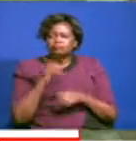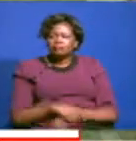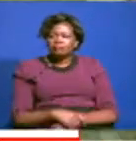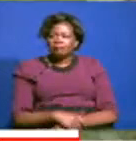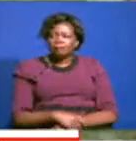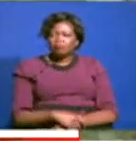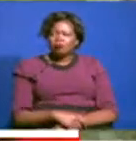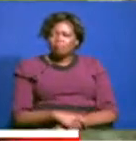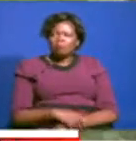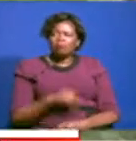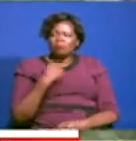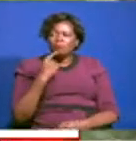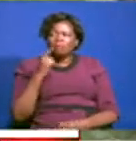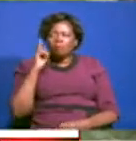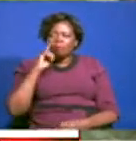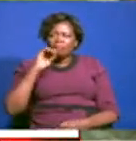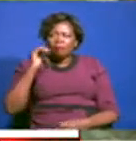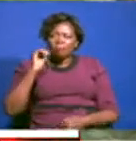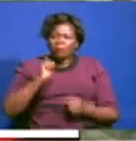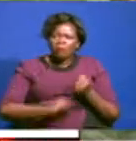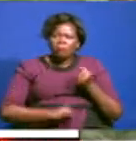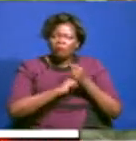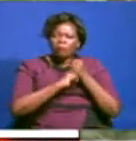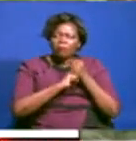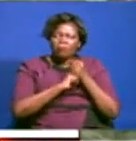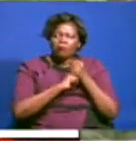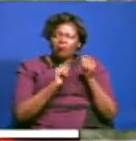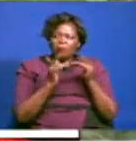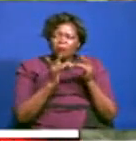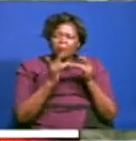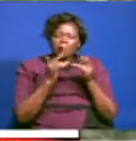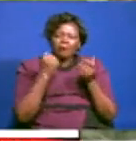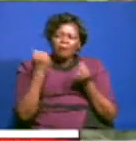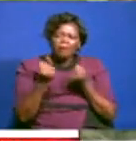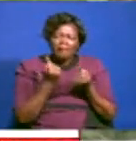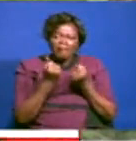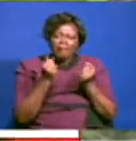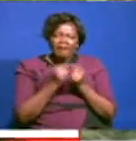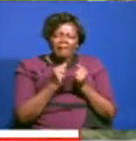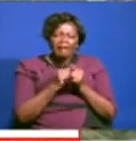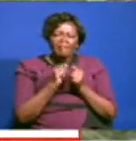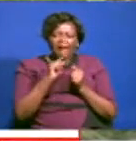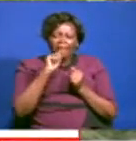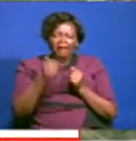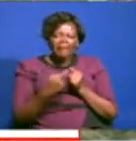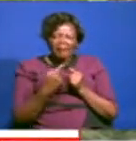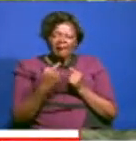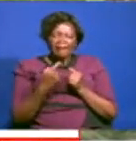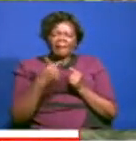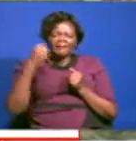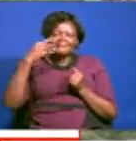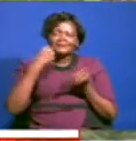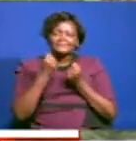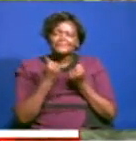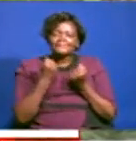Only Nairobi County can support e-vehicles, or rather e-mobility, with just 1,000 electric vehicles in the